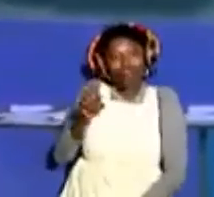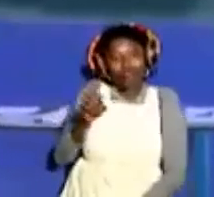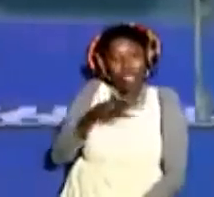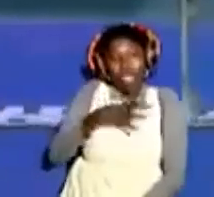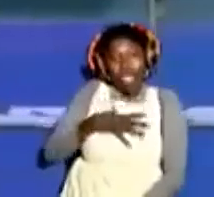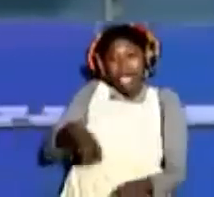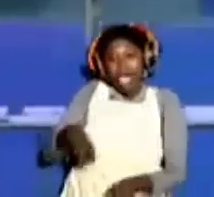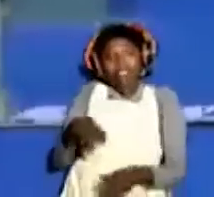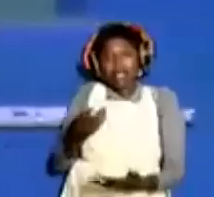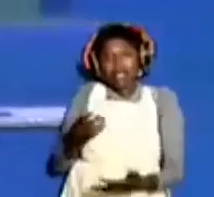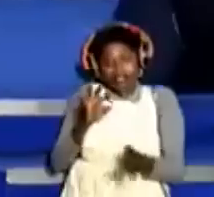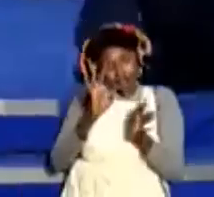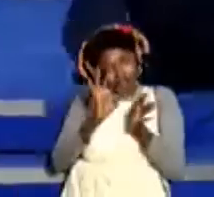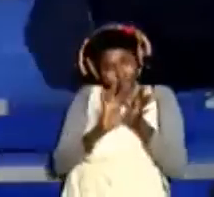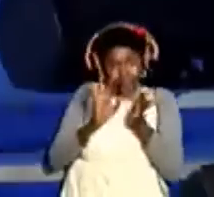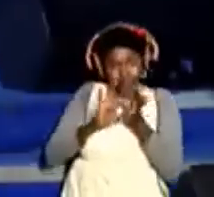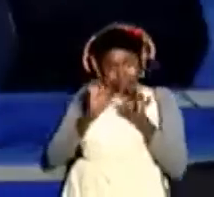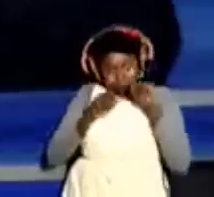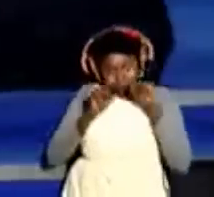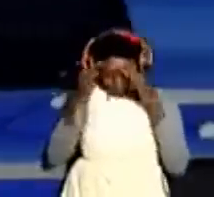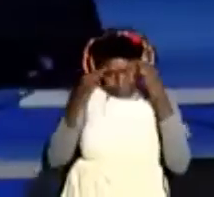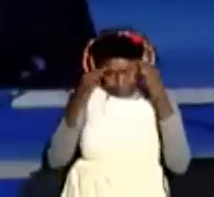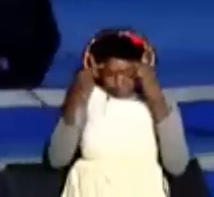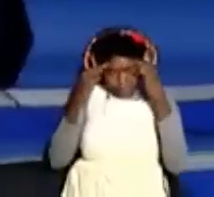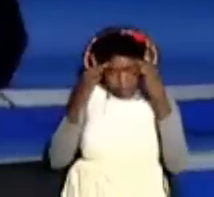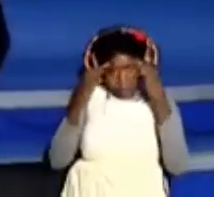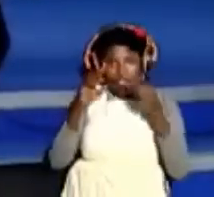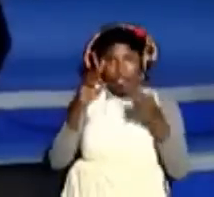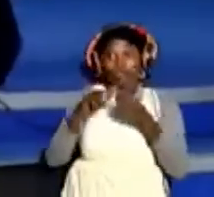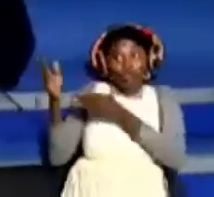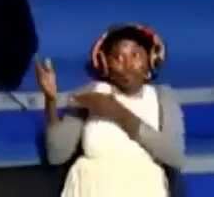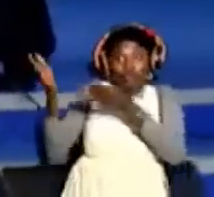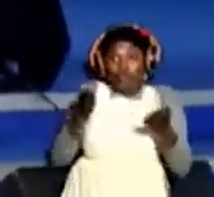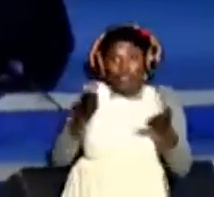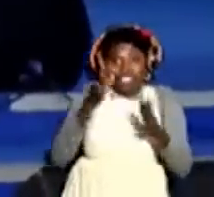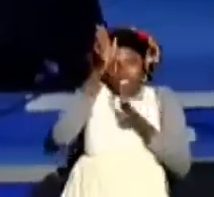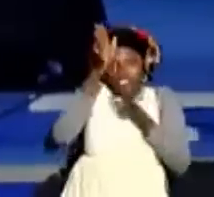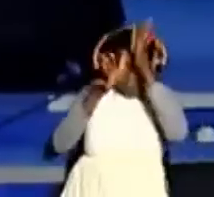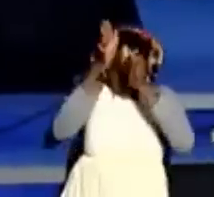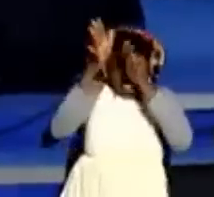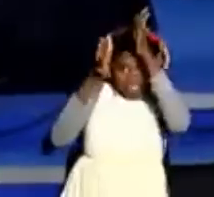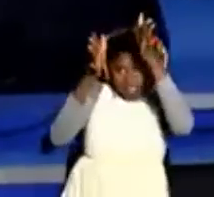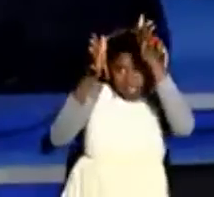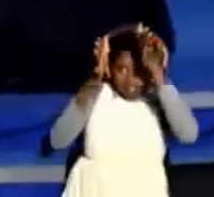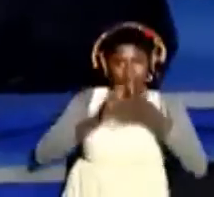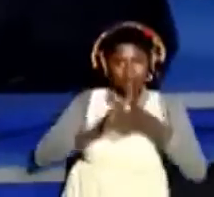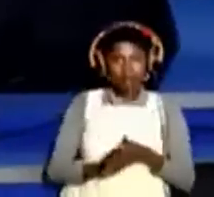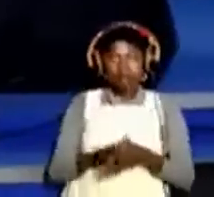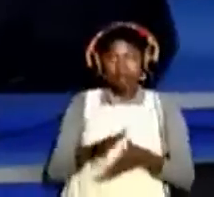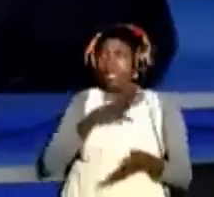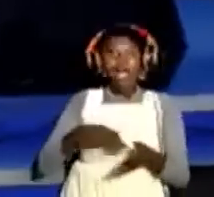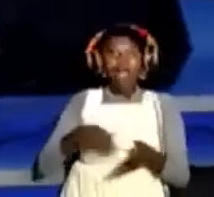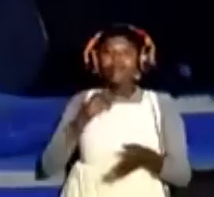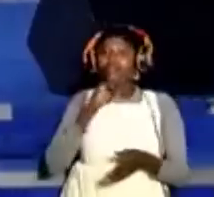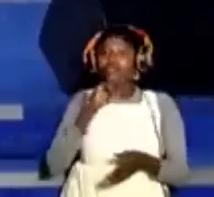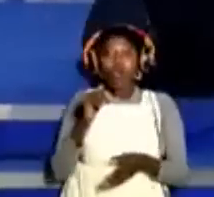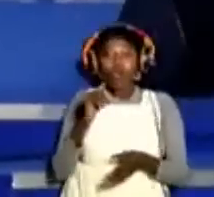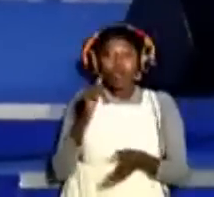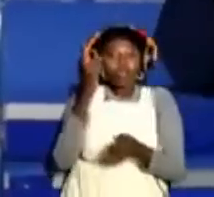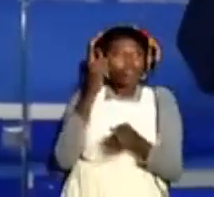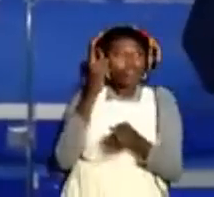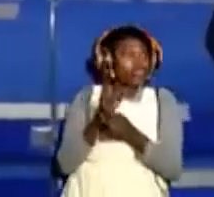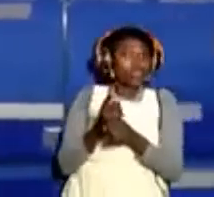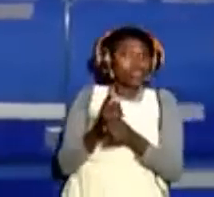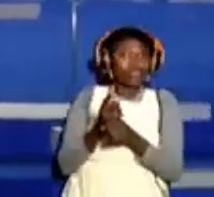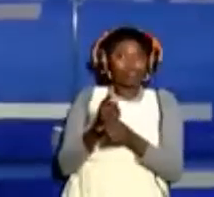They are very calculative in order to bring inventions. They did not only come,